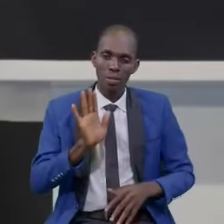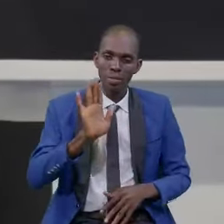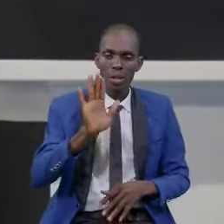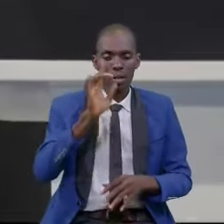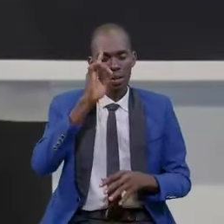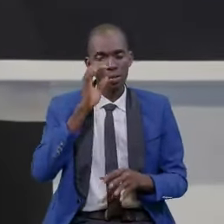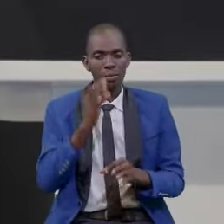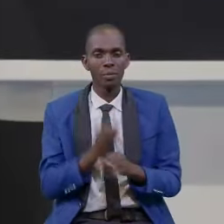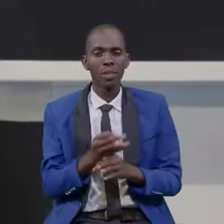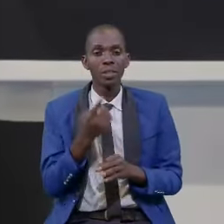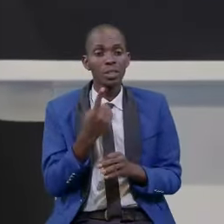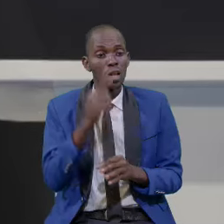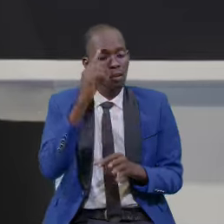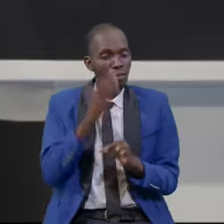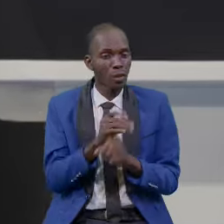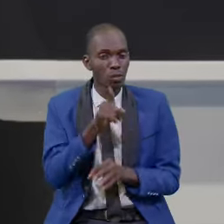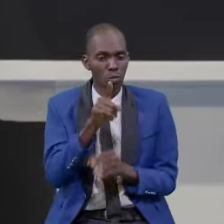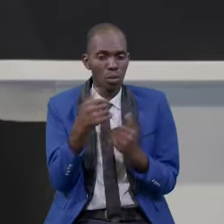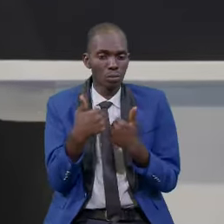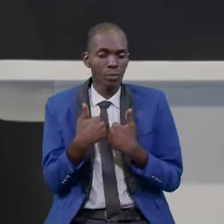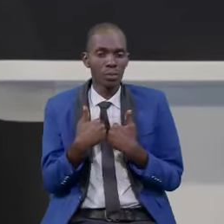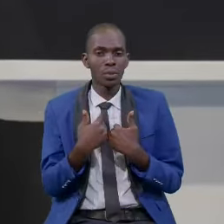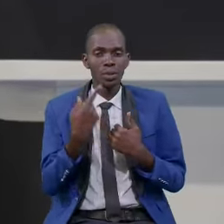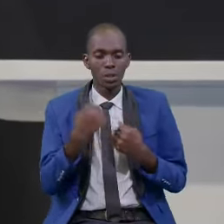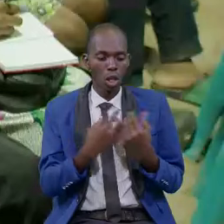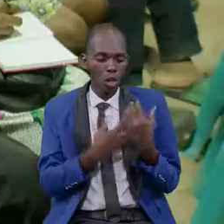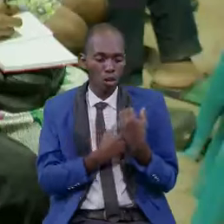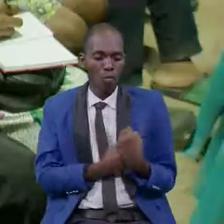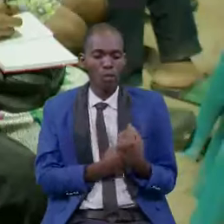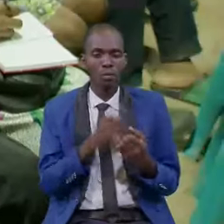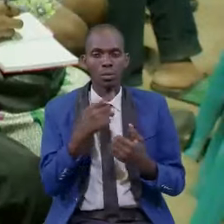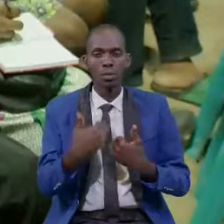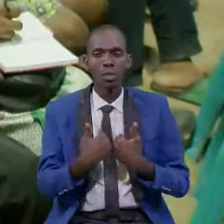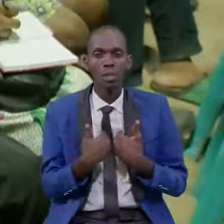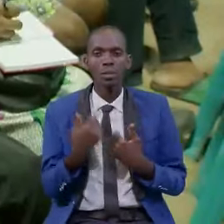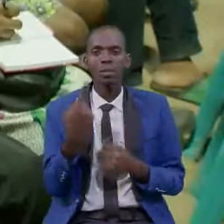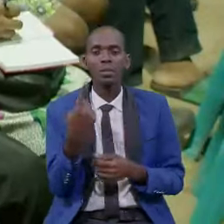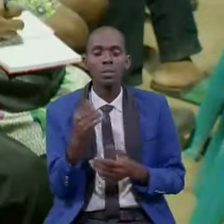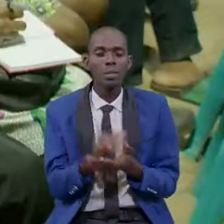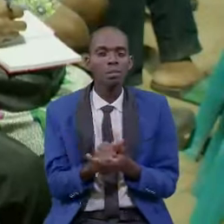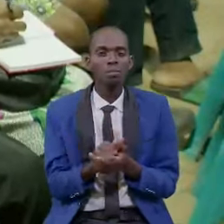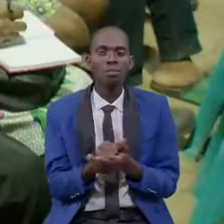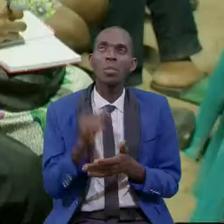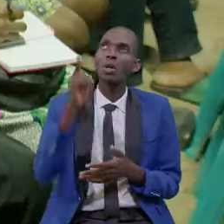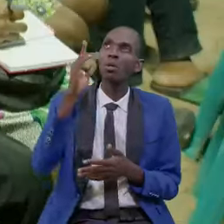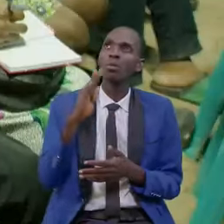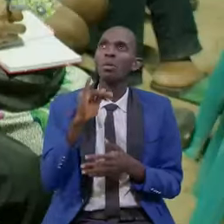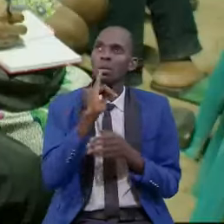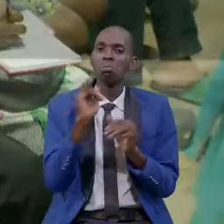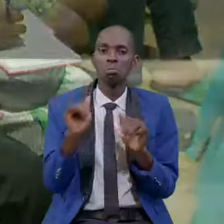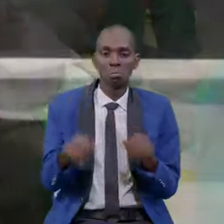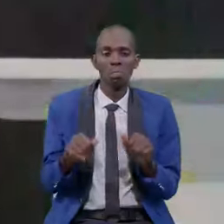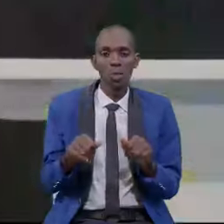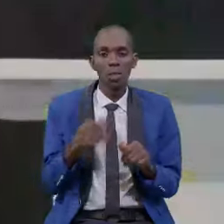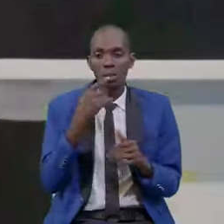faith. The faith you have, the confidence you have that God is able. He says, I